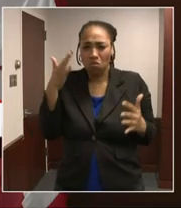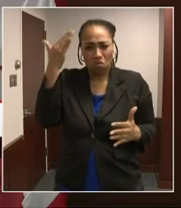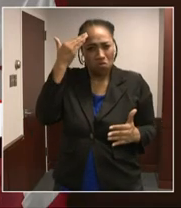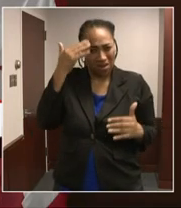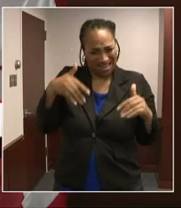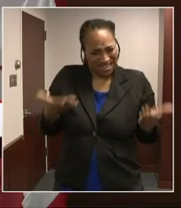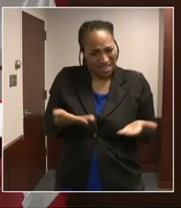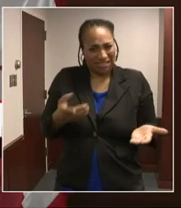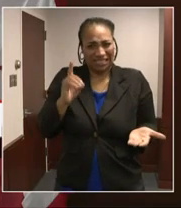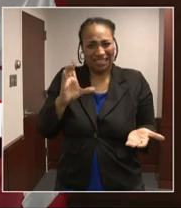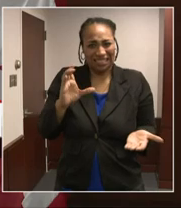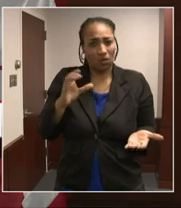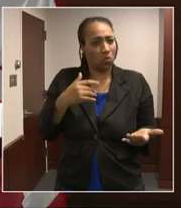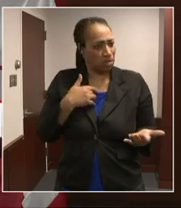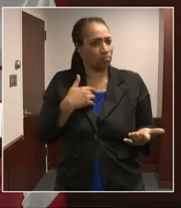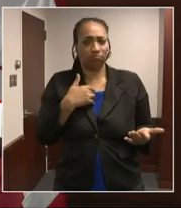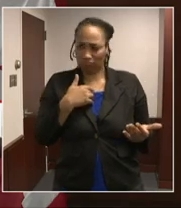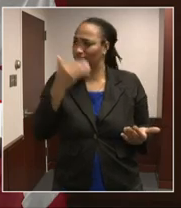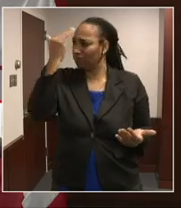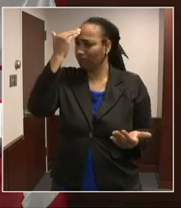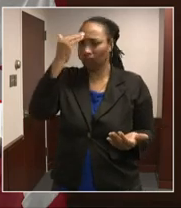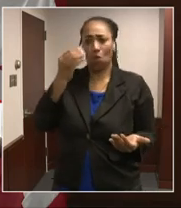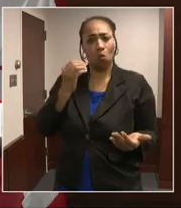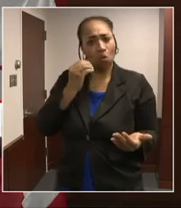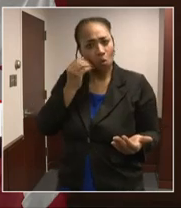the Congress.